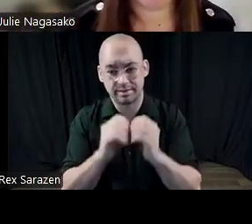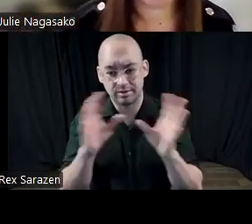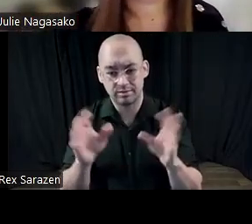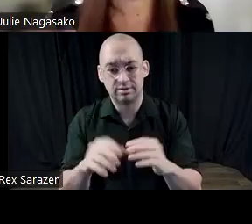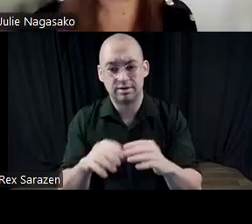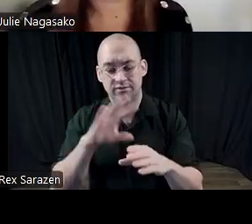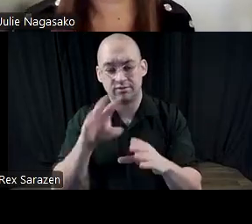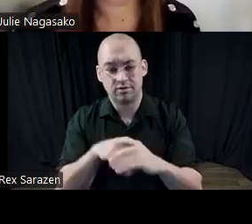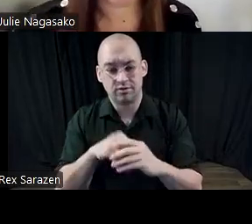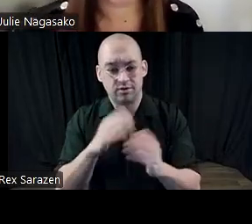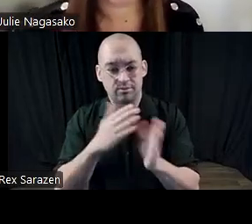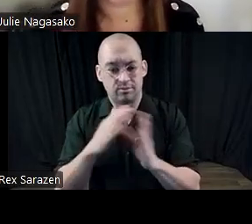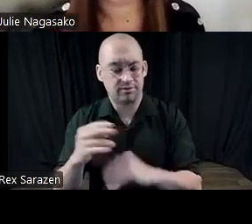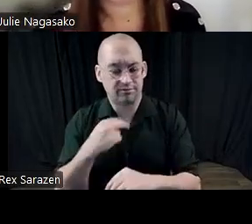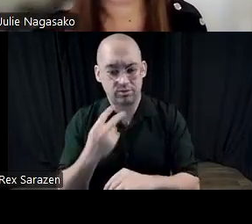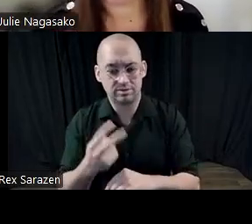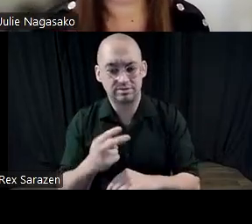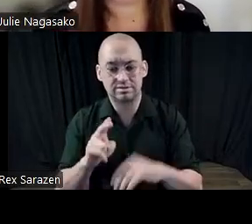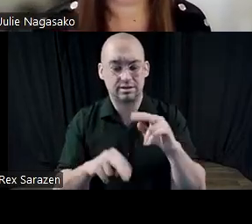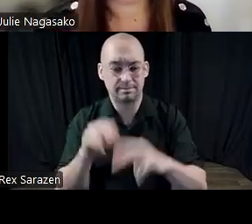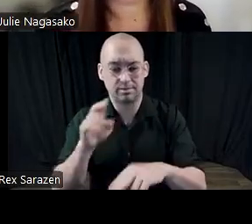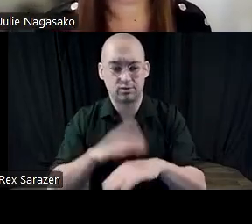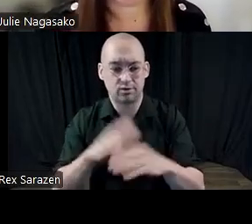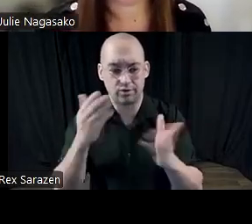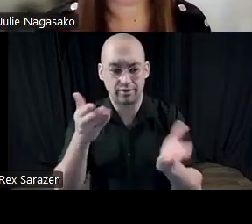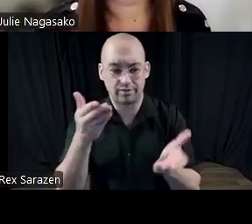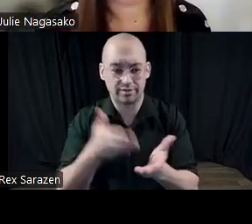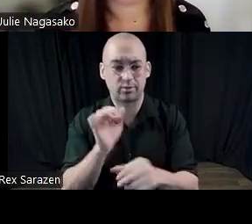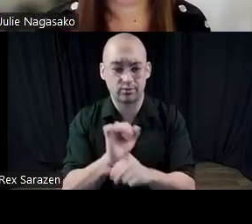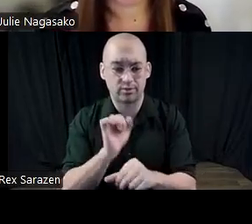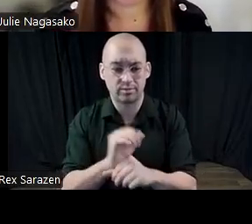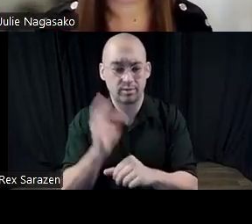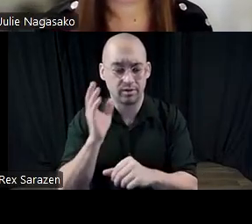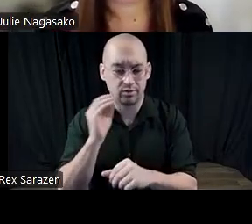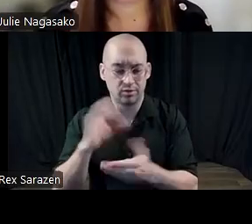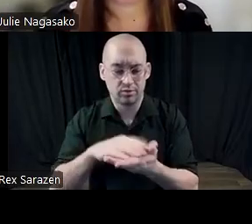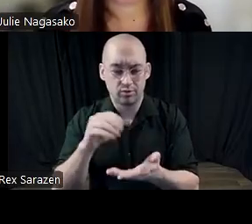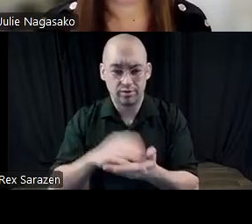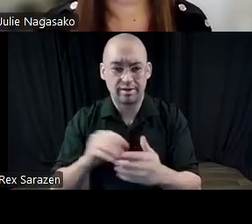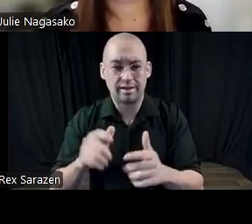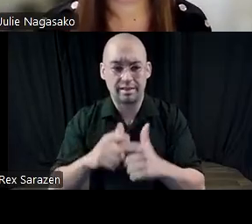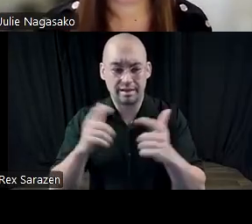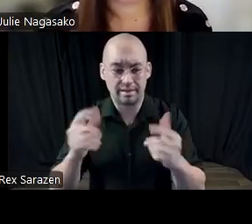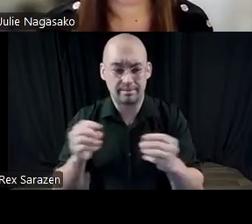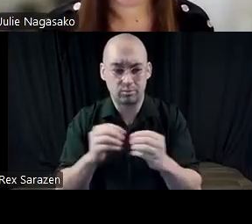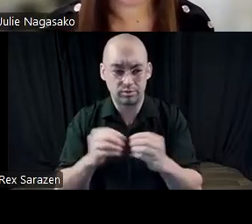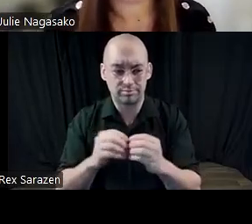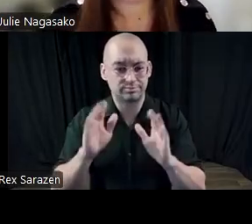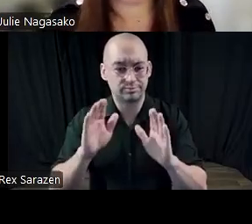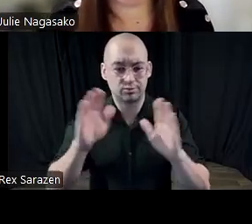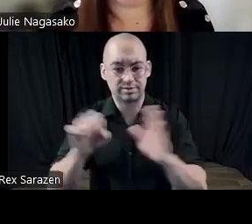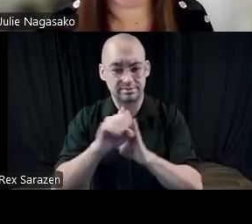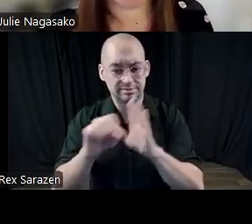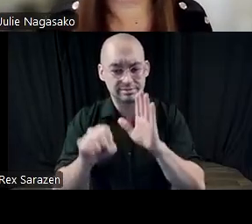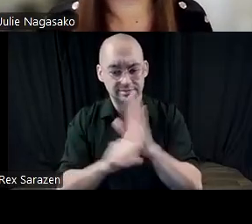community voice, and again, building on existing work. And we've been learning a lot more about the really incredible state initiatives related to